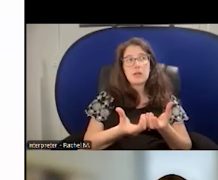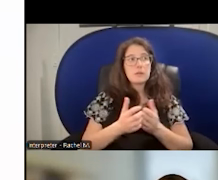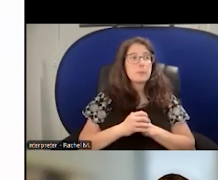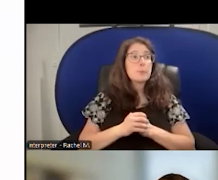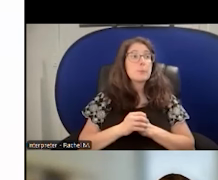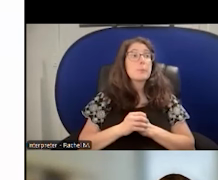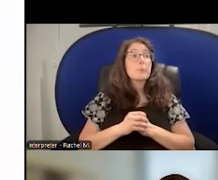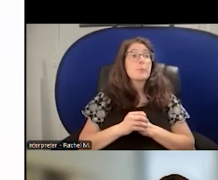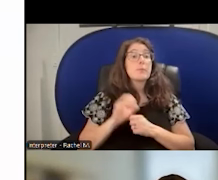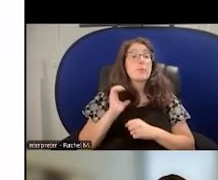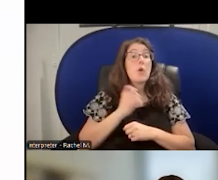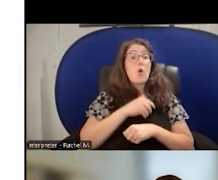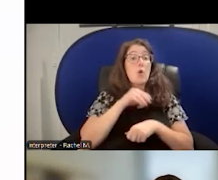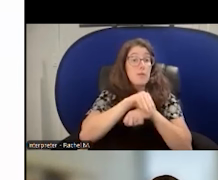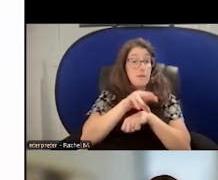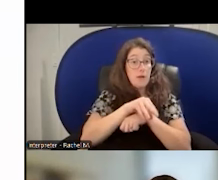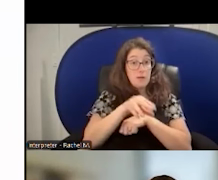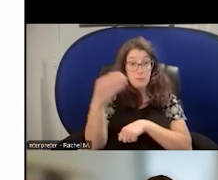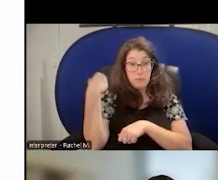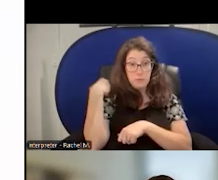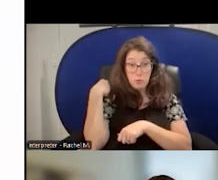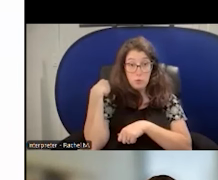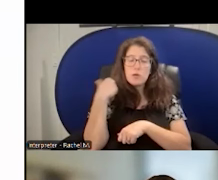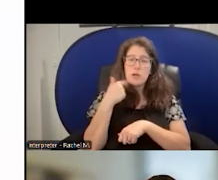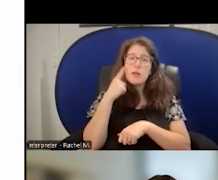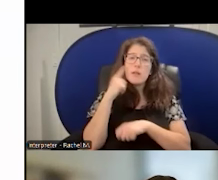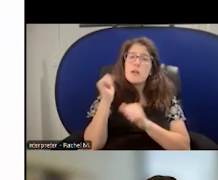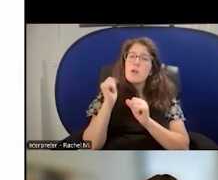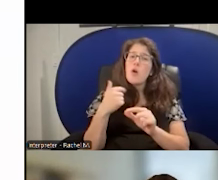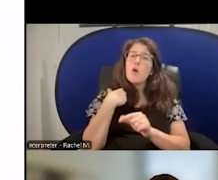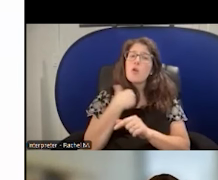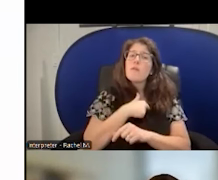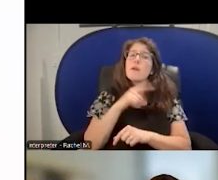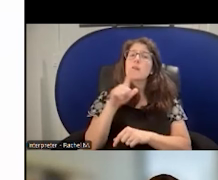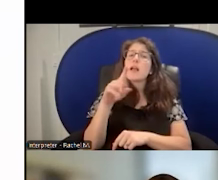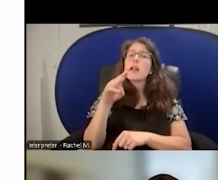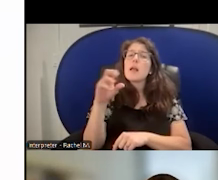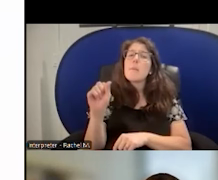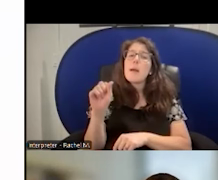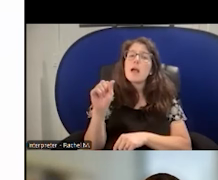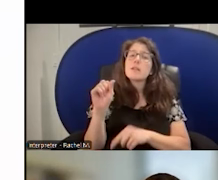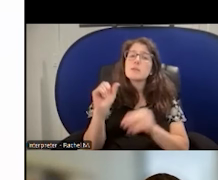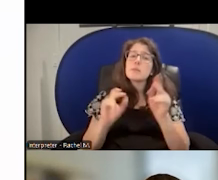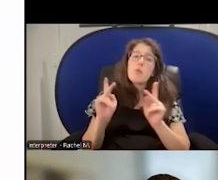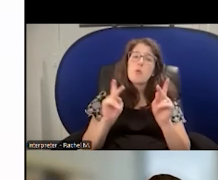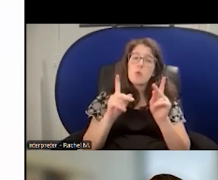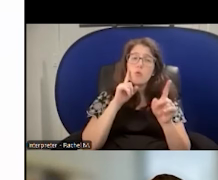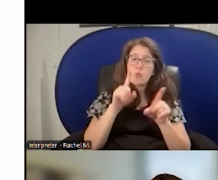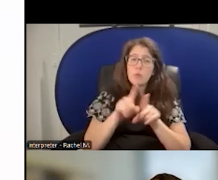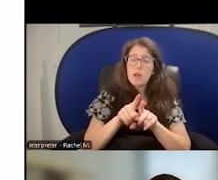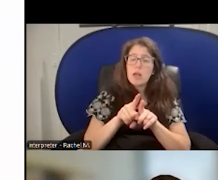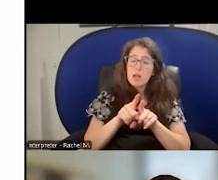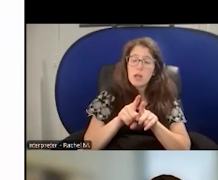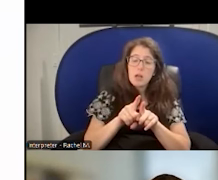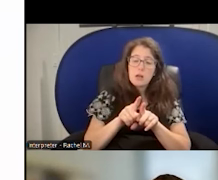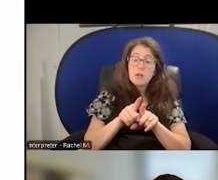Now, our advice previously, and I think all of us LMS people agreed earlier,